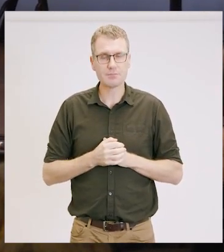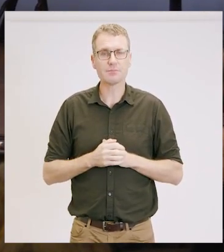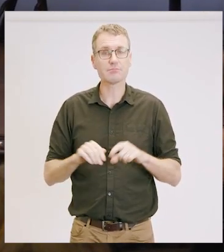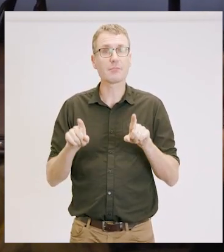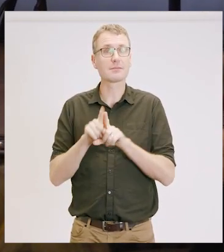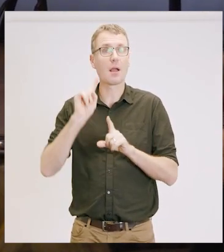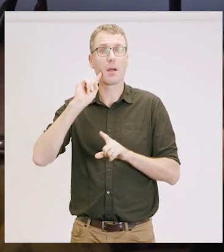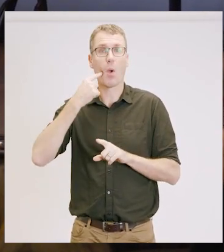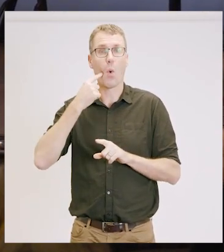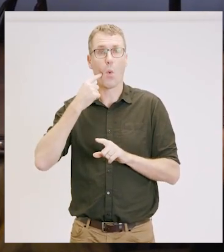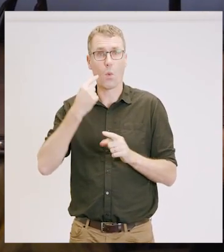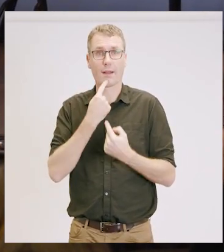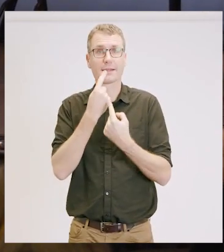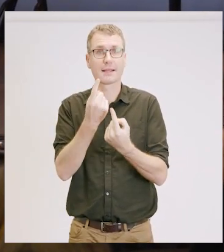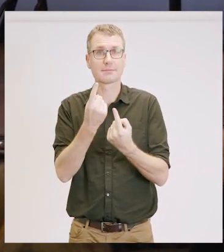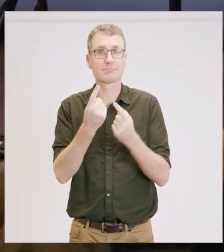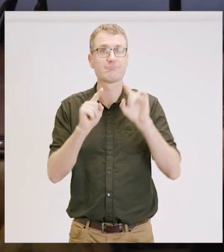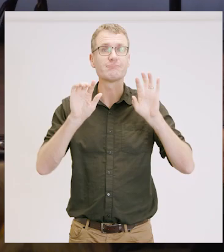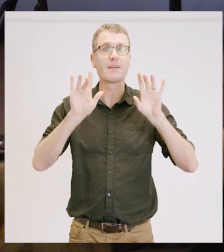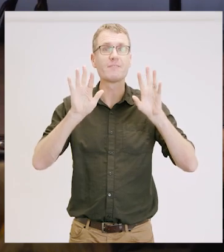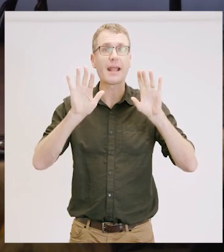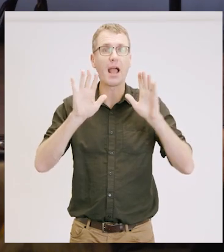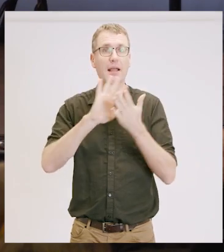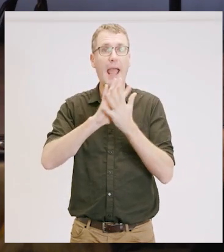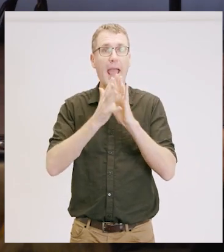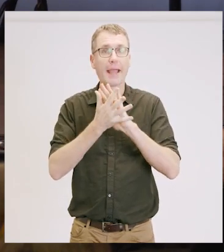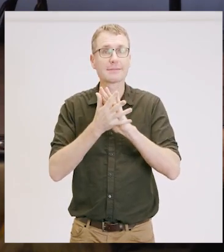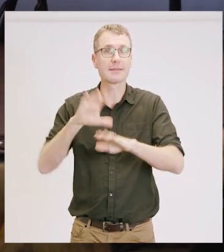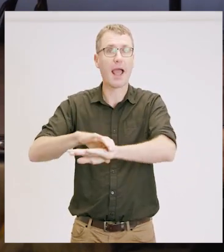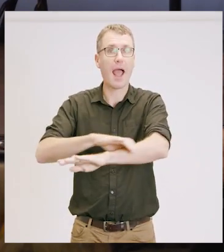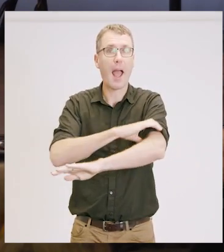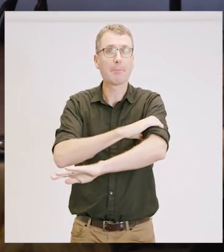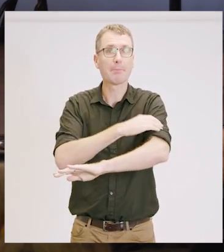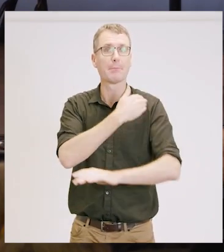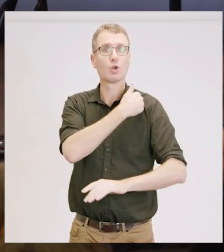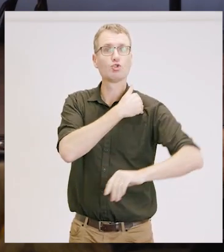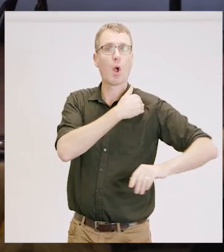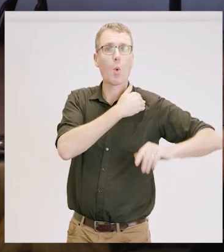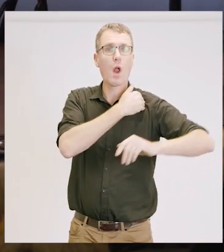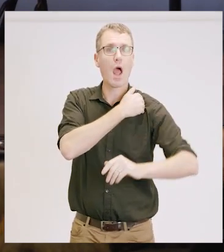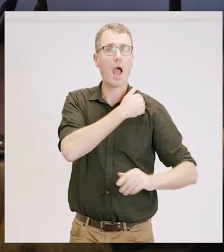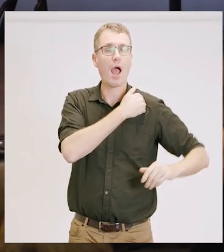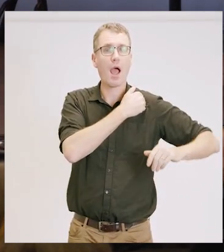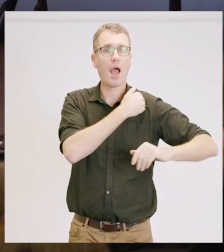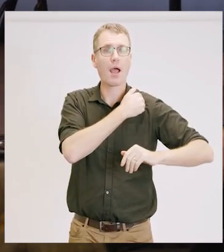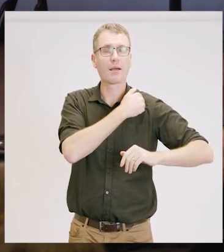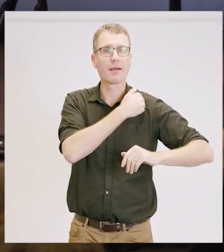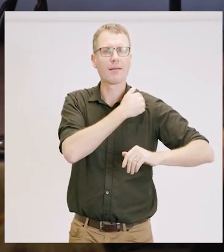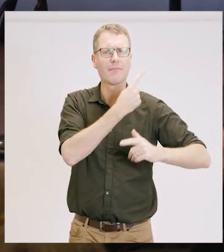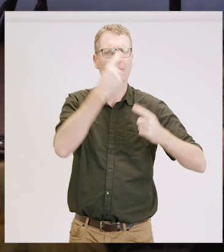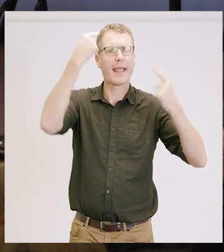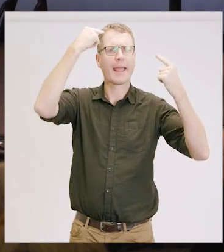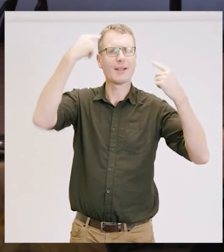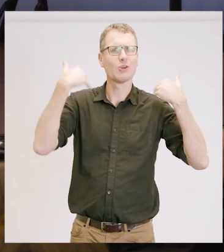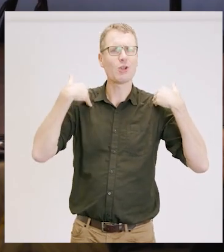what Paul is saying. You know, we've got fingers and we've got hands and we've got arms and we've got shoulders. You know, it's like heads and